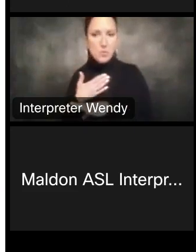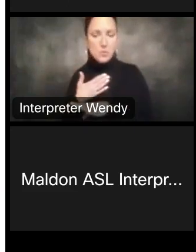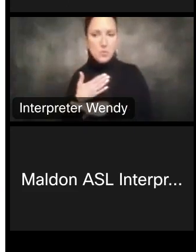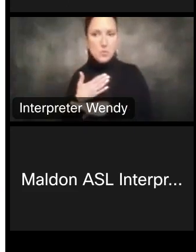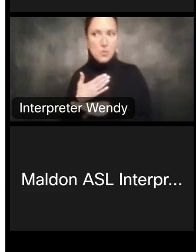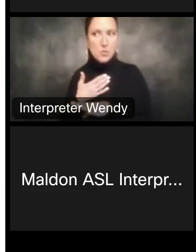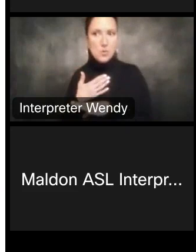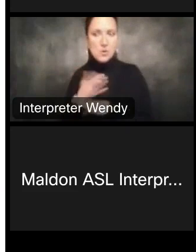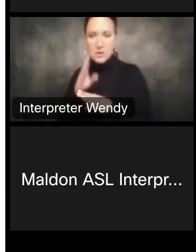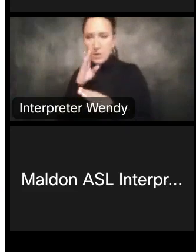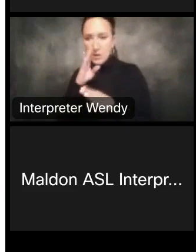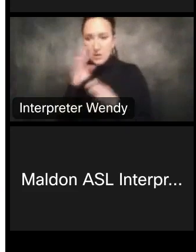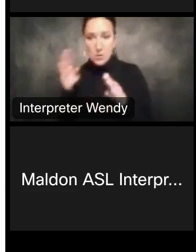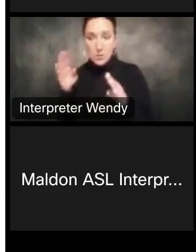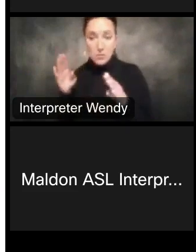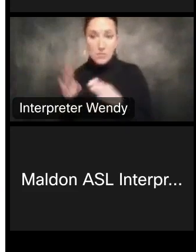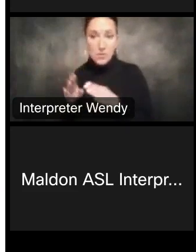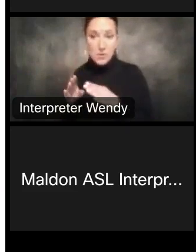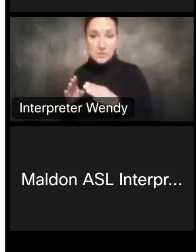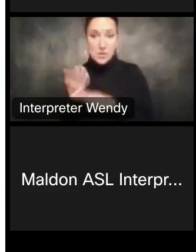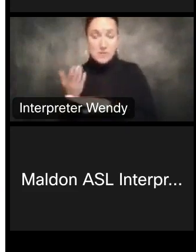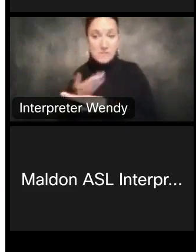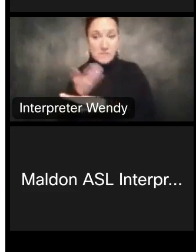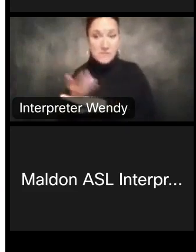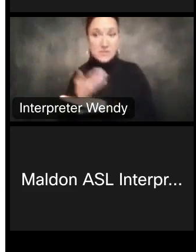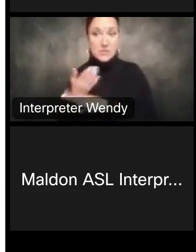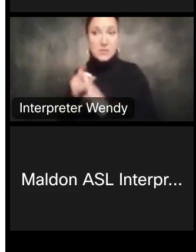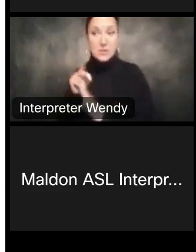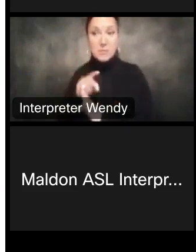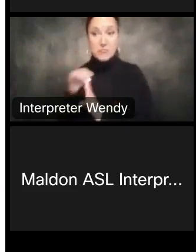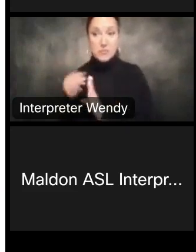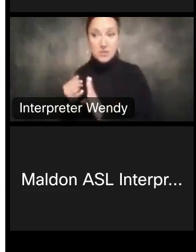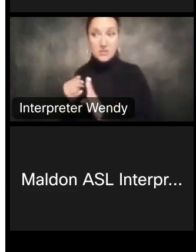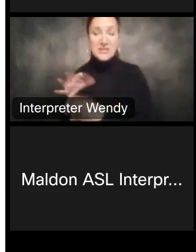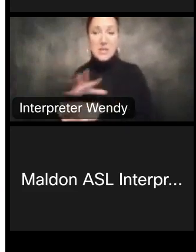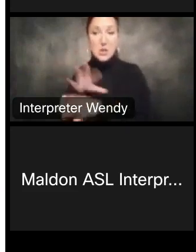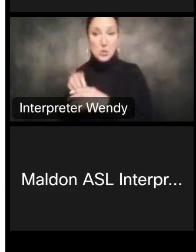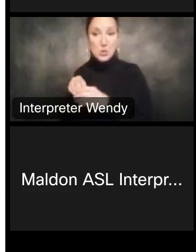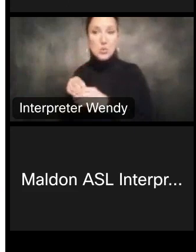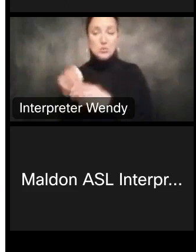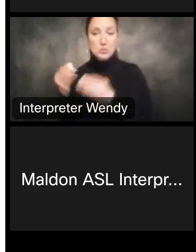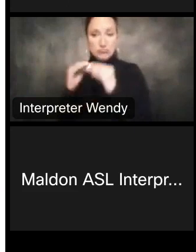working on a Bladensburg project, which does include improvements to